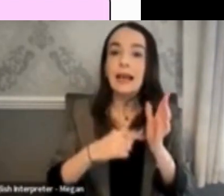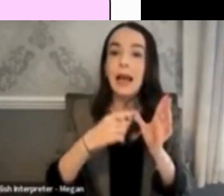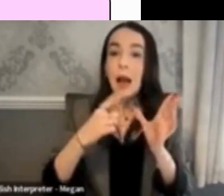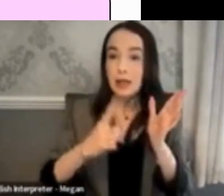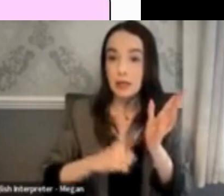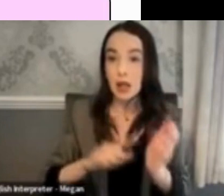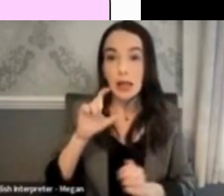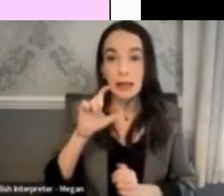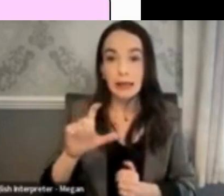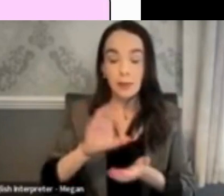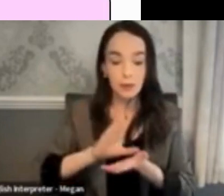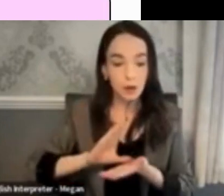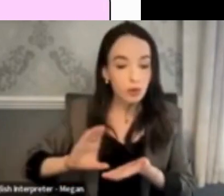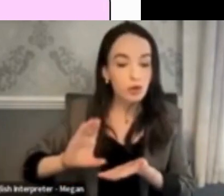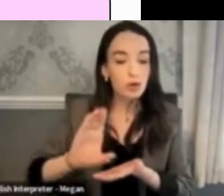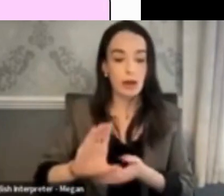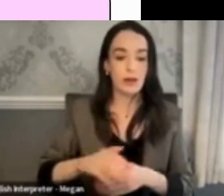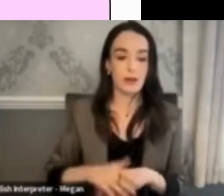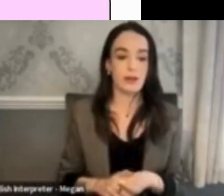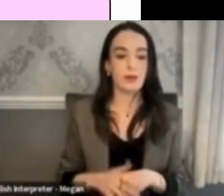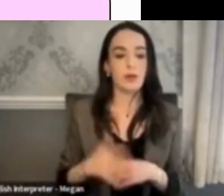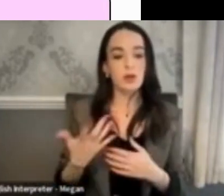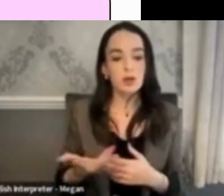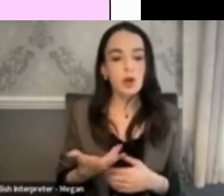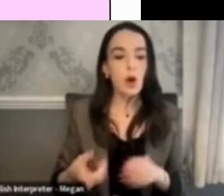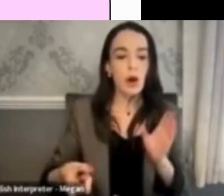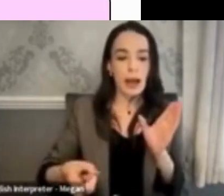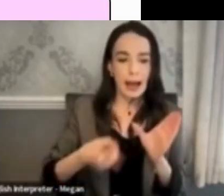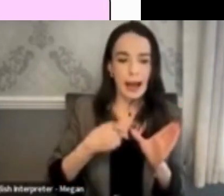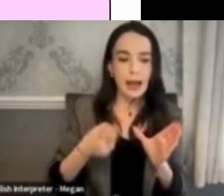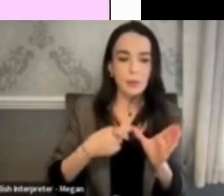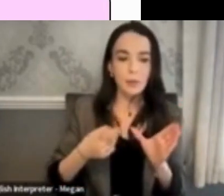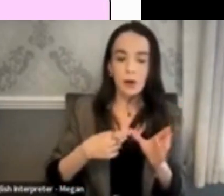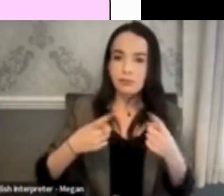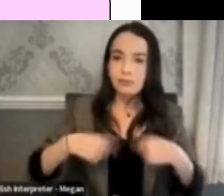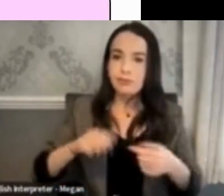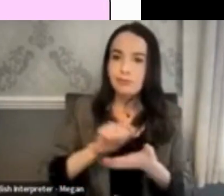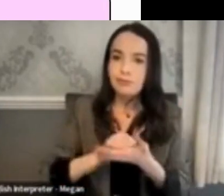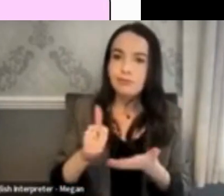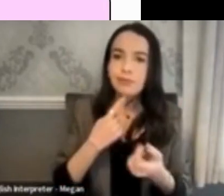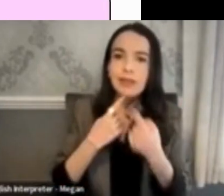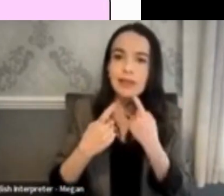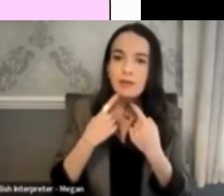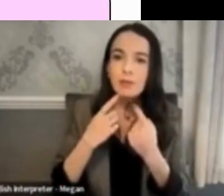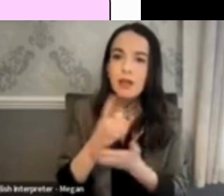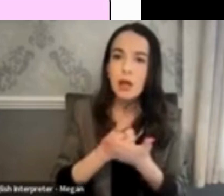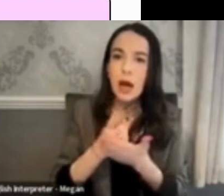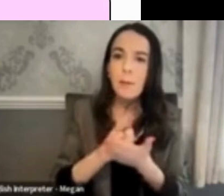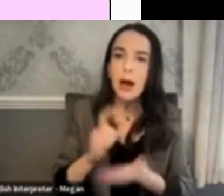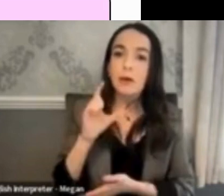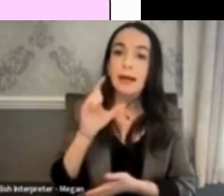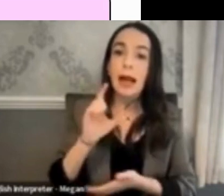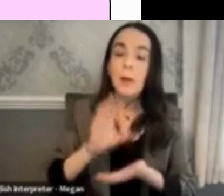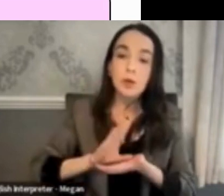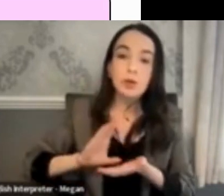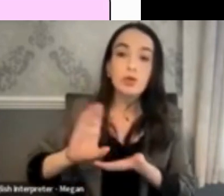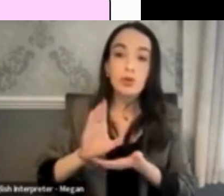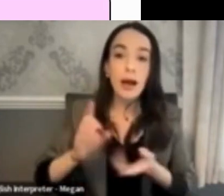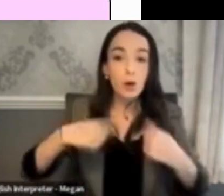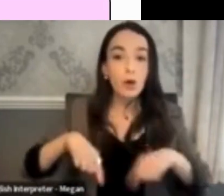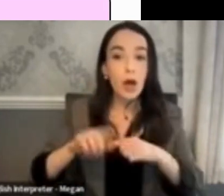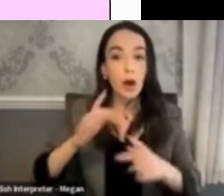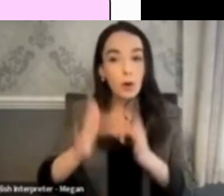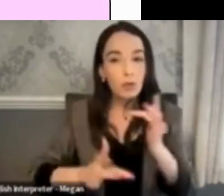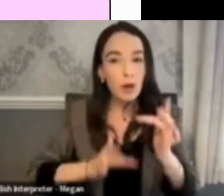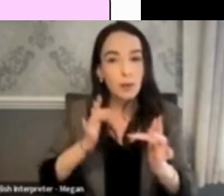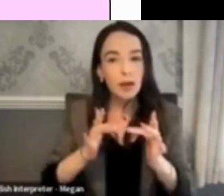information document and draft terms and conditions for the Capital Grant on our website to provide you all with more information about the scope,